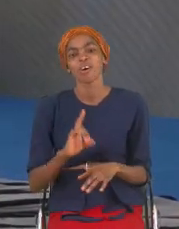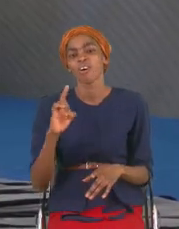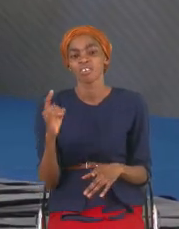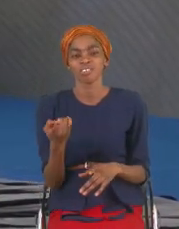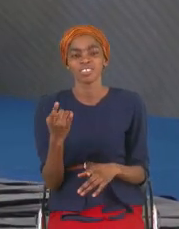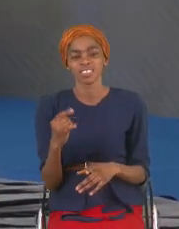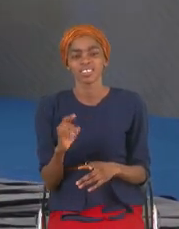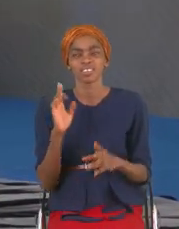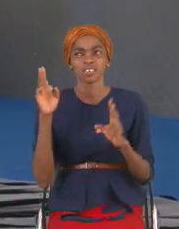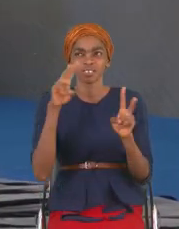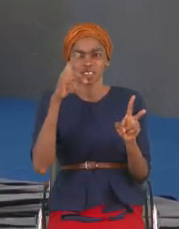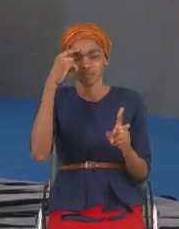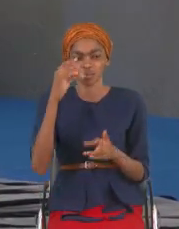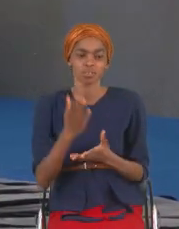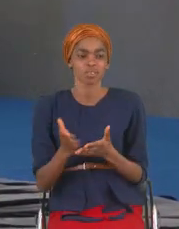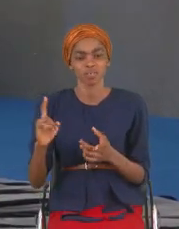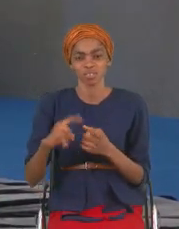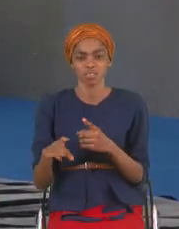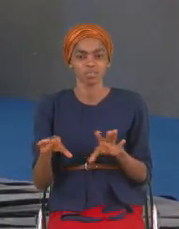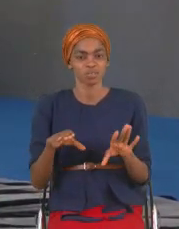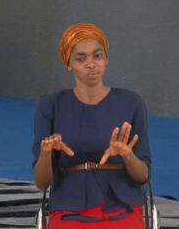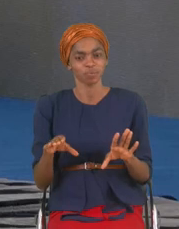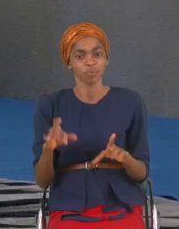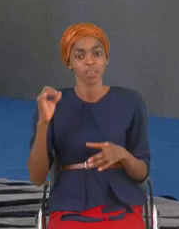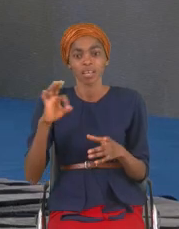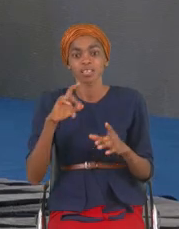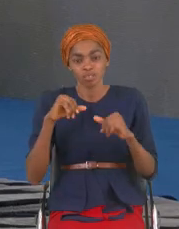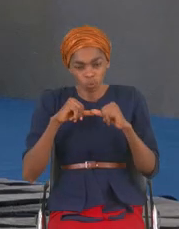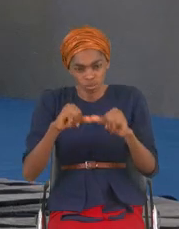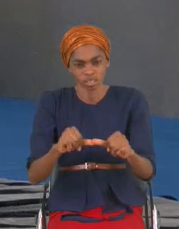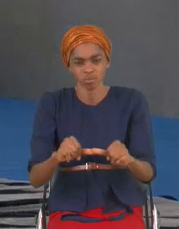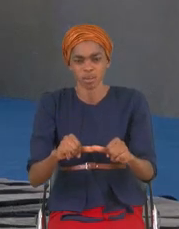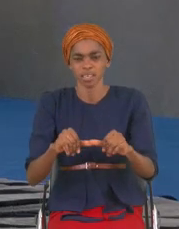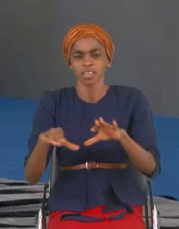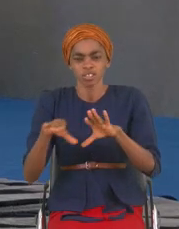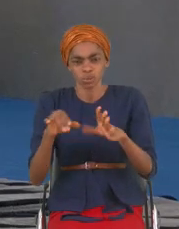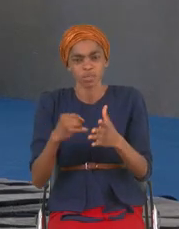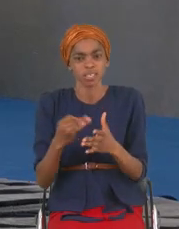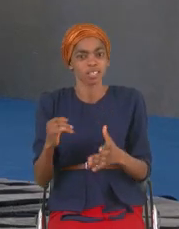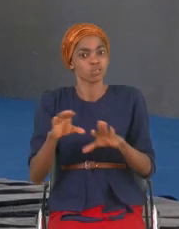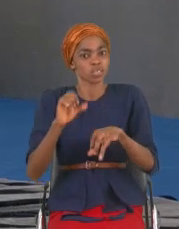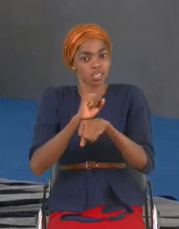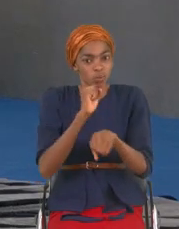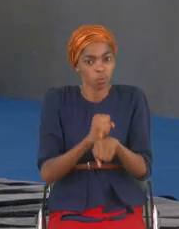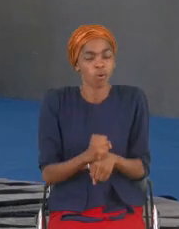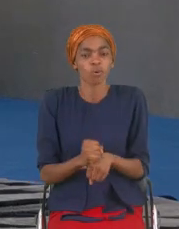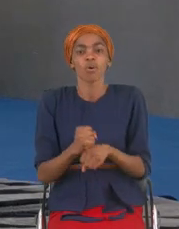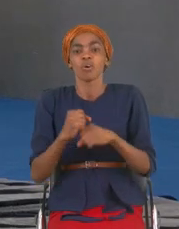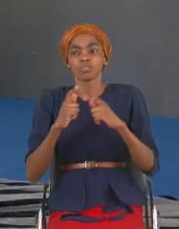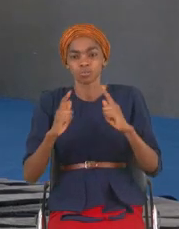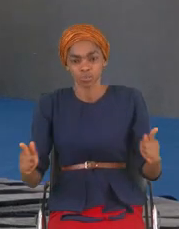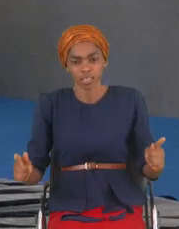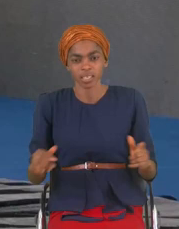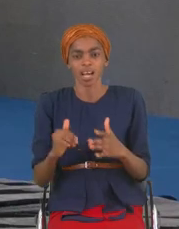always looking for something to do, and to do the work creditably approved of God.